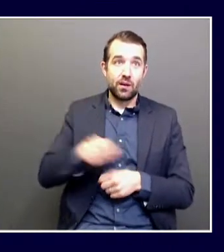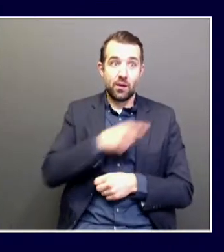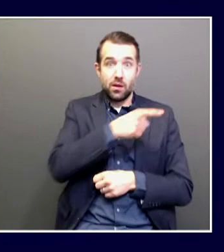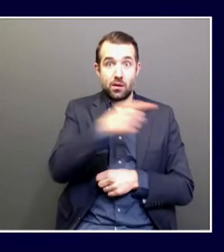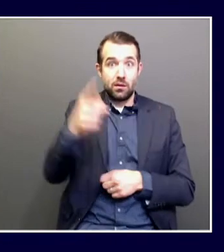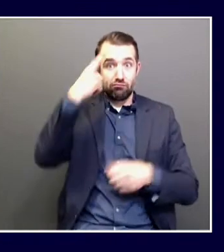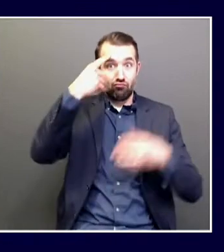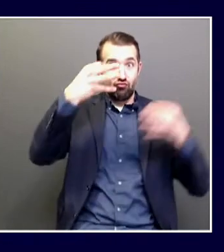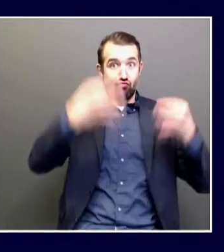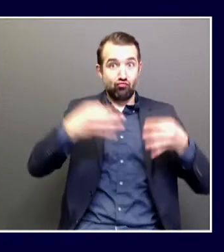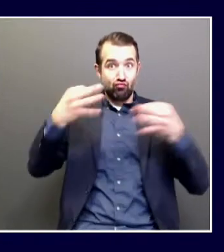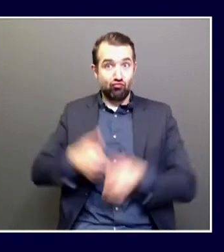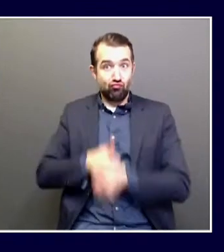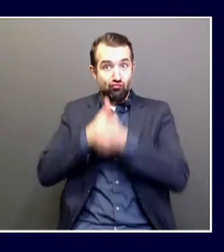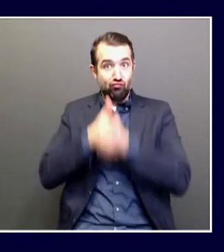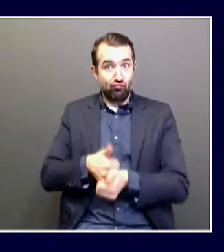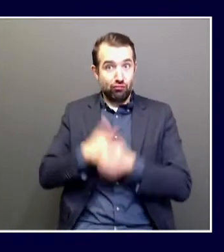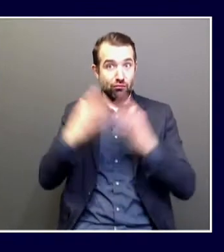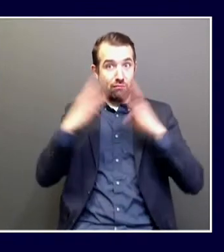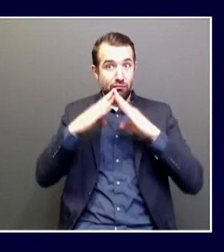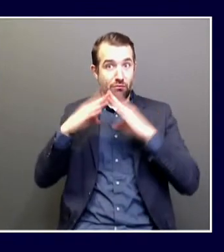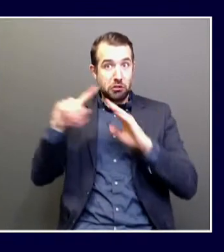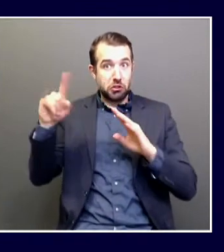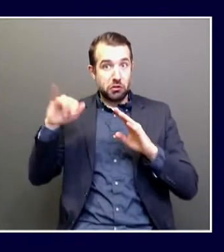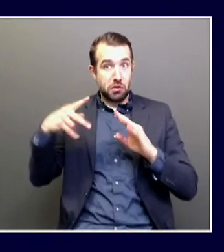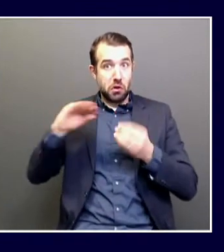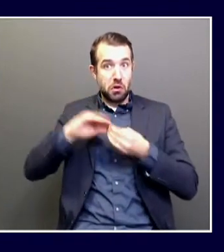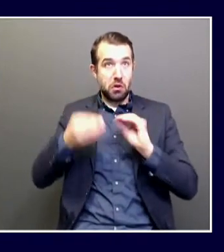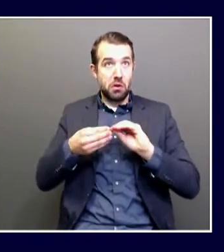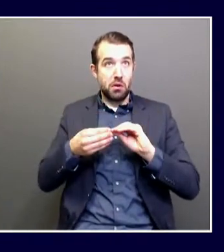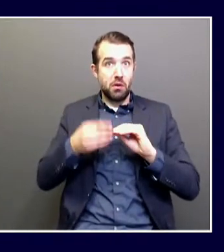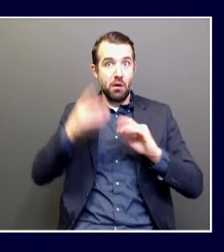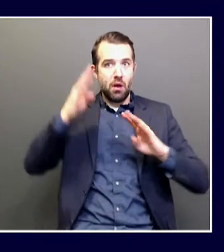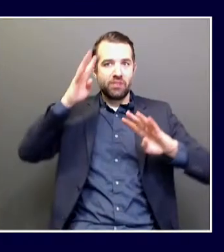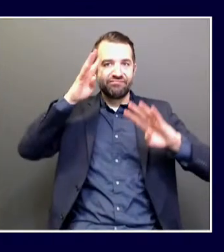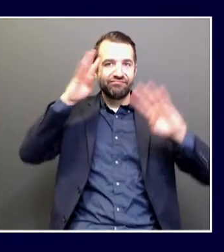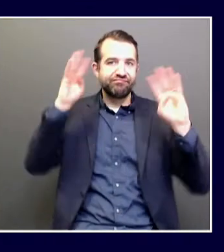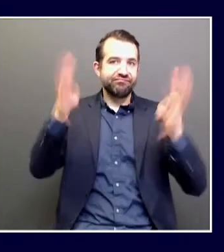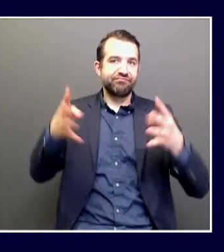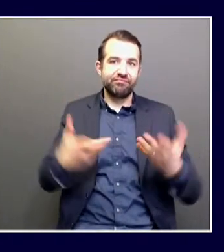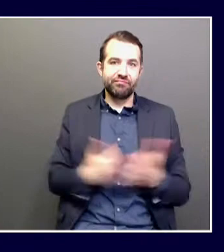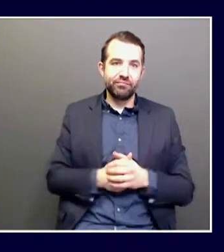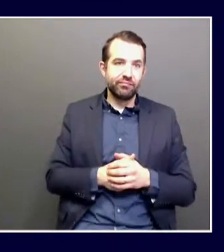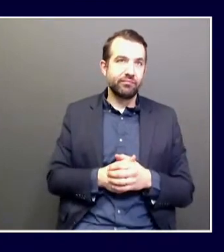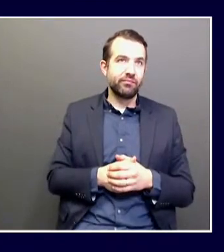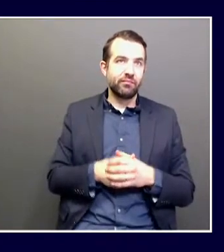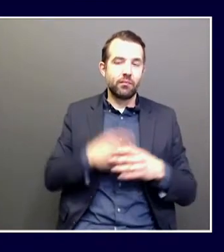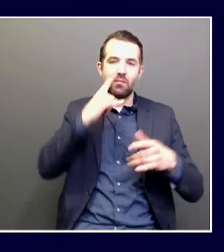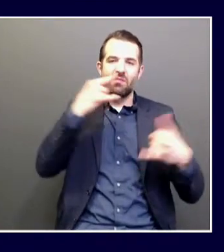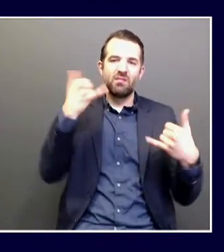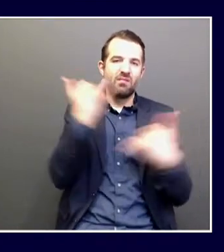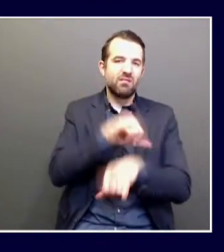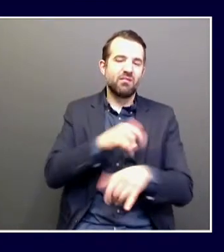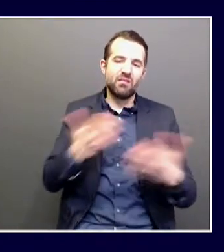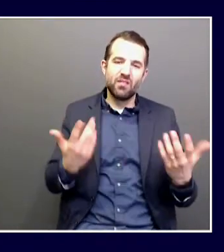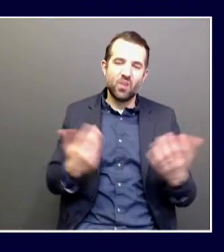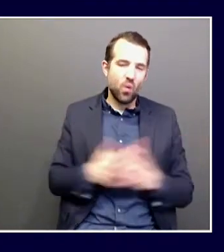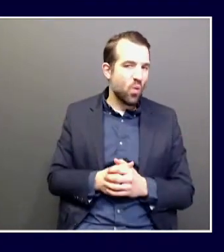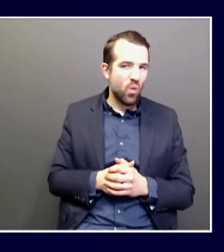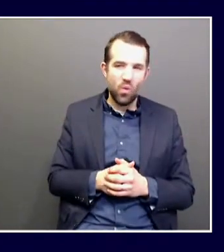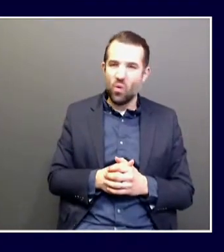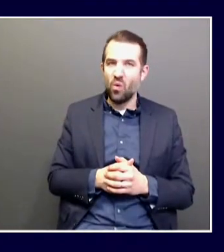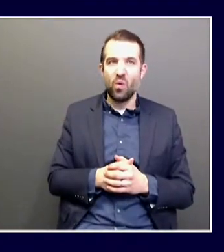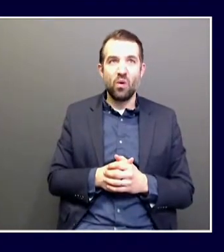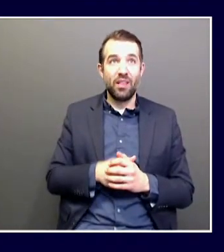wrong. The zip code data, as well as all testing data, as I just noted, are a retrospective look at